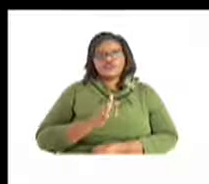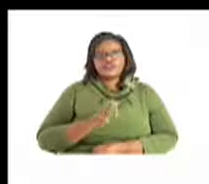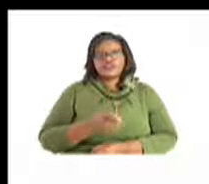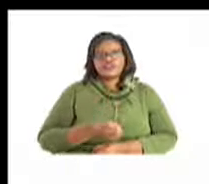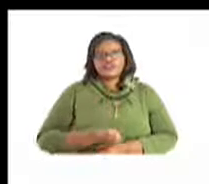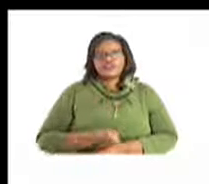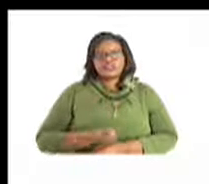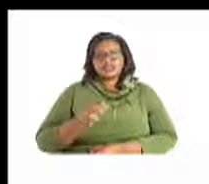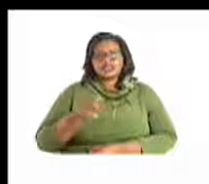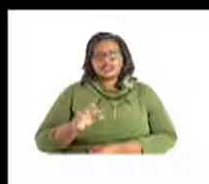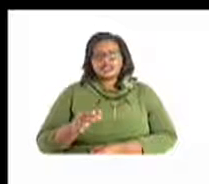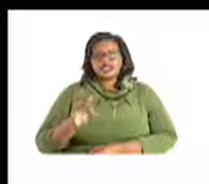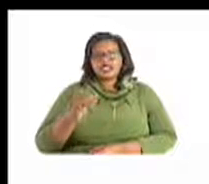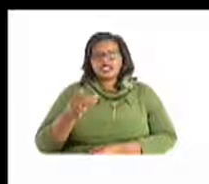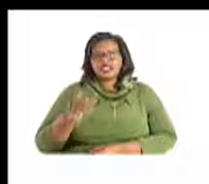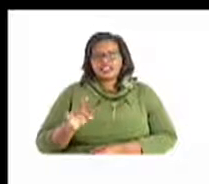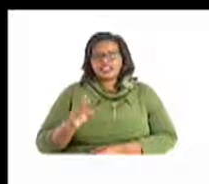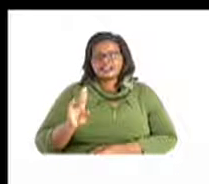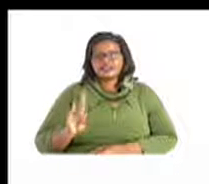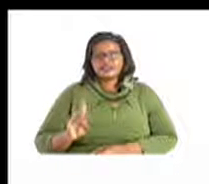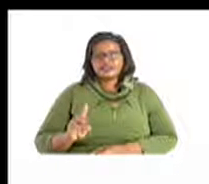15,937,